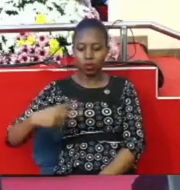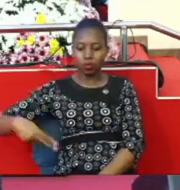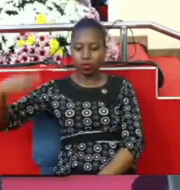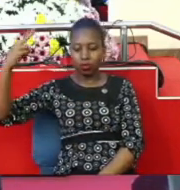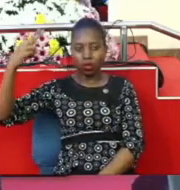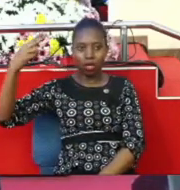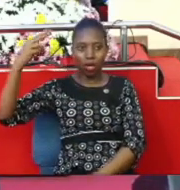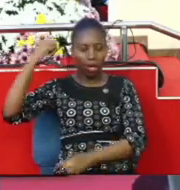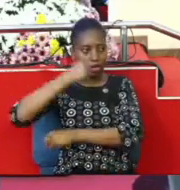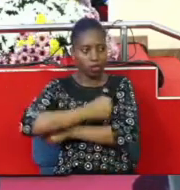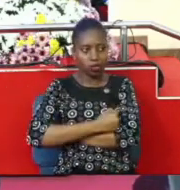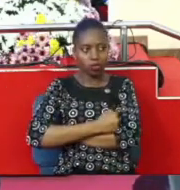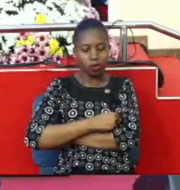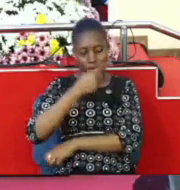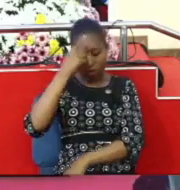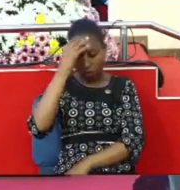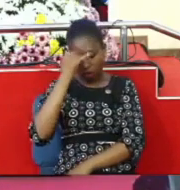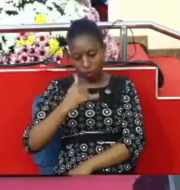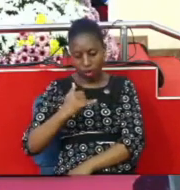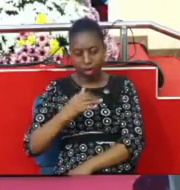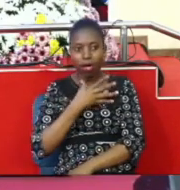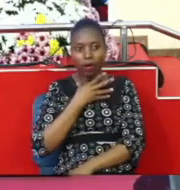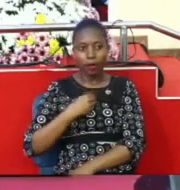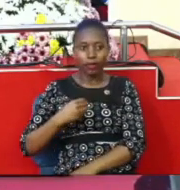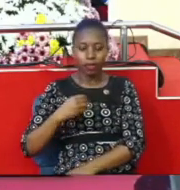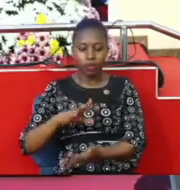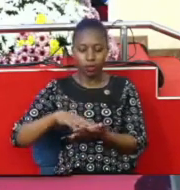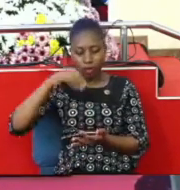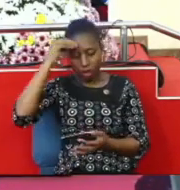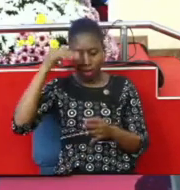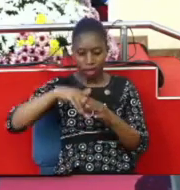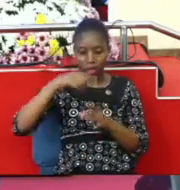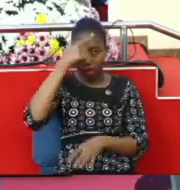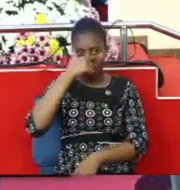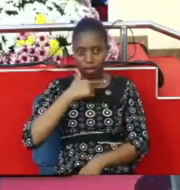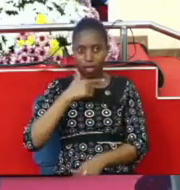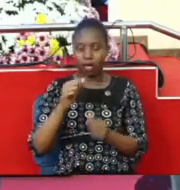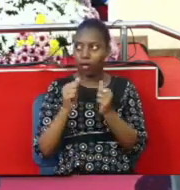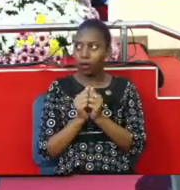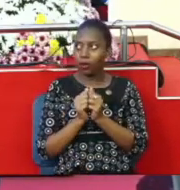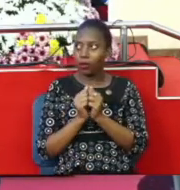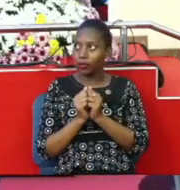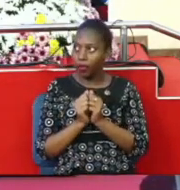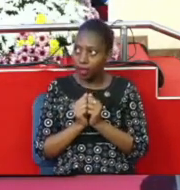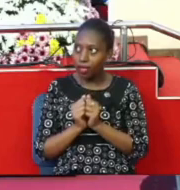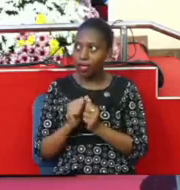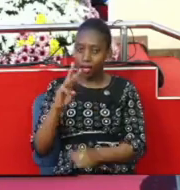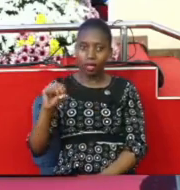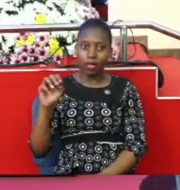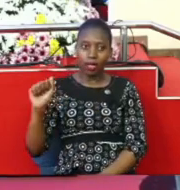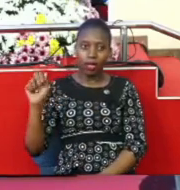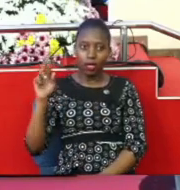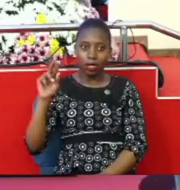Thika. Nilikuwa nimekataa kwenda pale Kejabi maana nilitaka kwenda kusomea Thika. With my marks. Pamoja na zile alama zangu. I wanted Thika